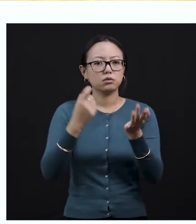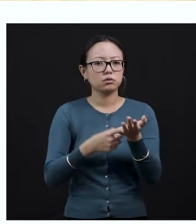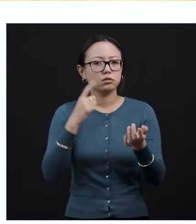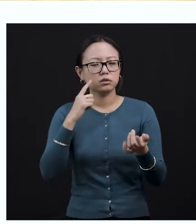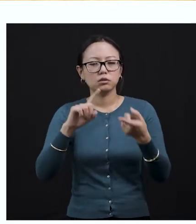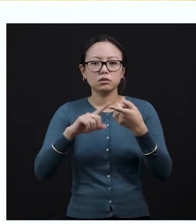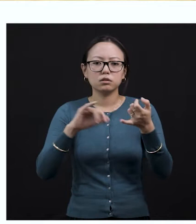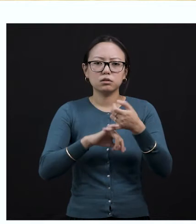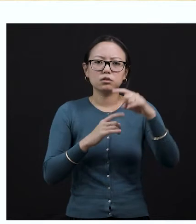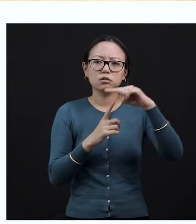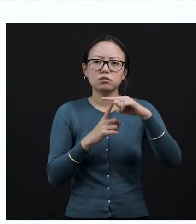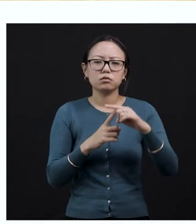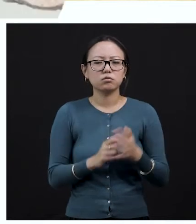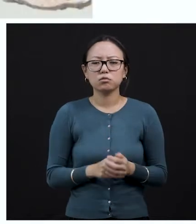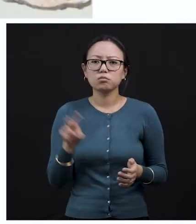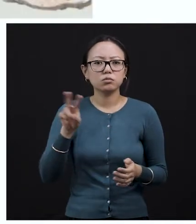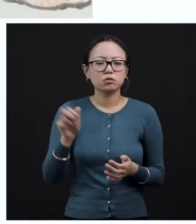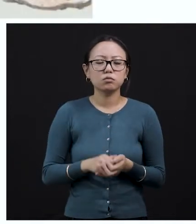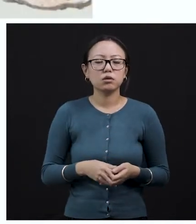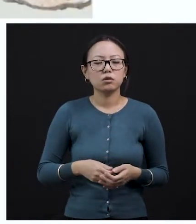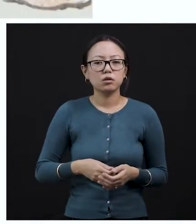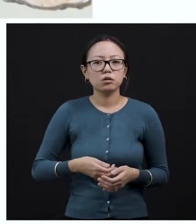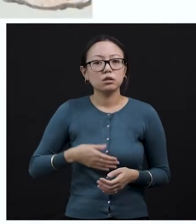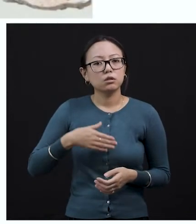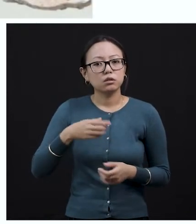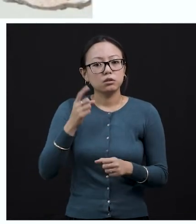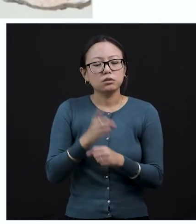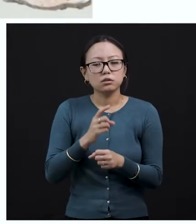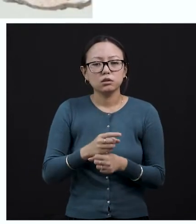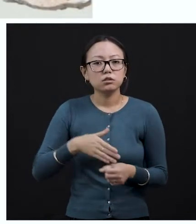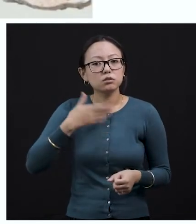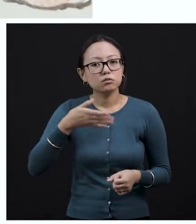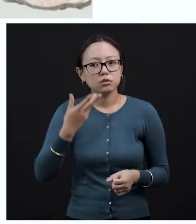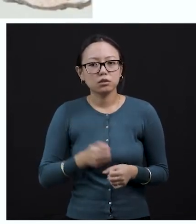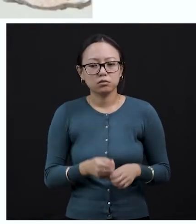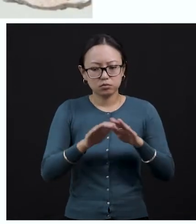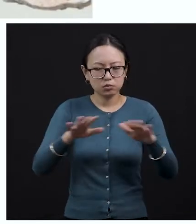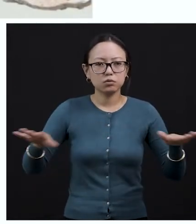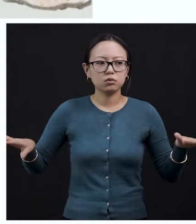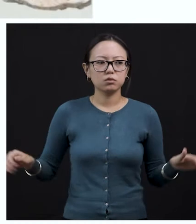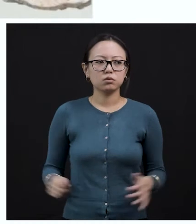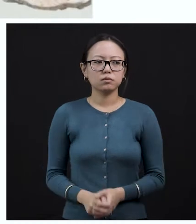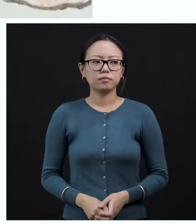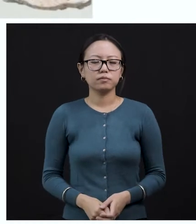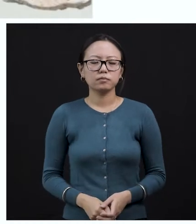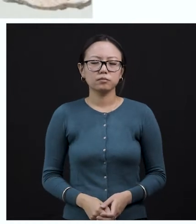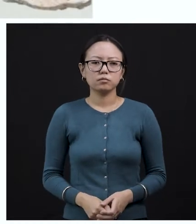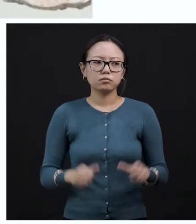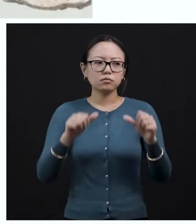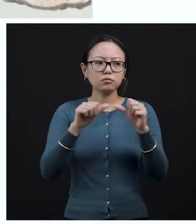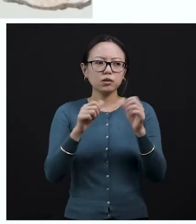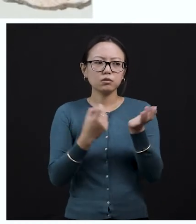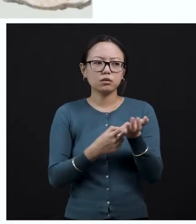students about these things. Okay. Now coming to archaeological evidences. What